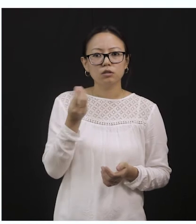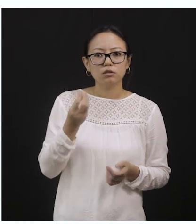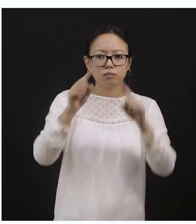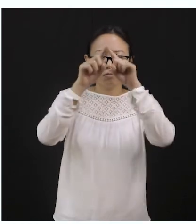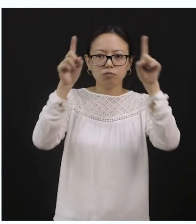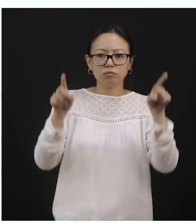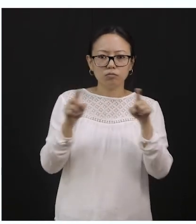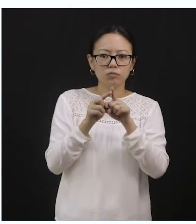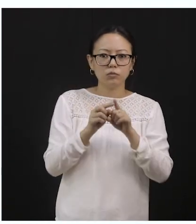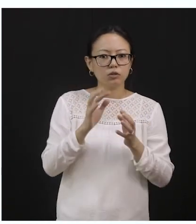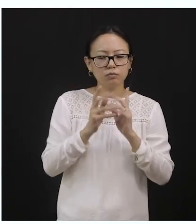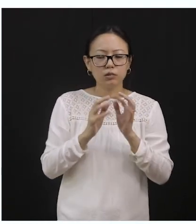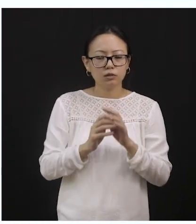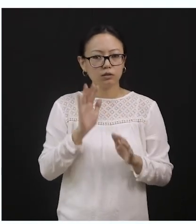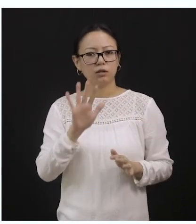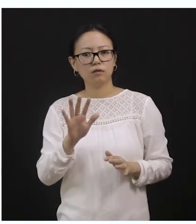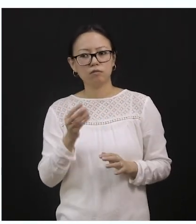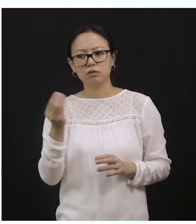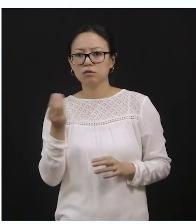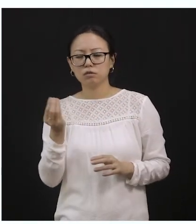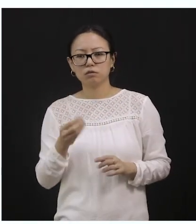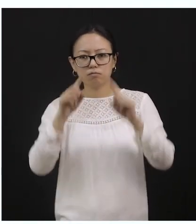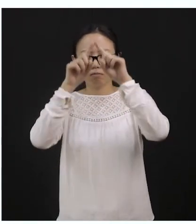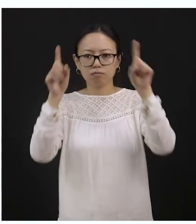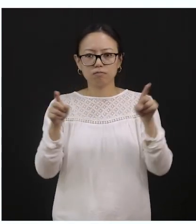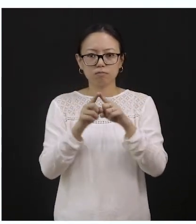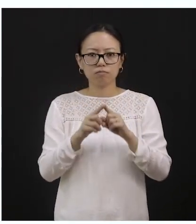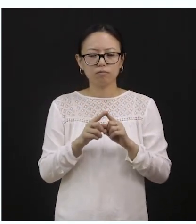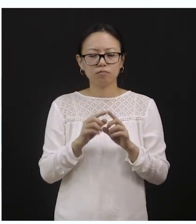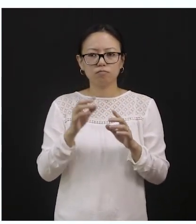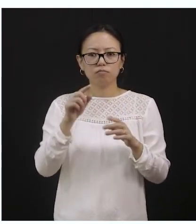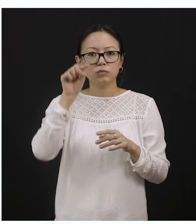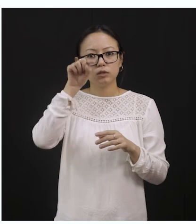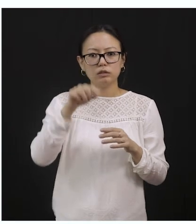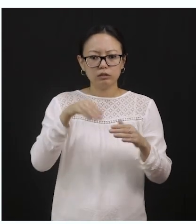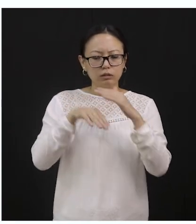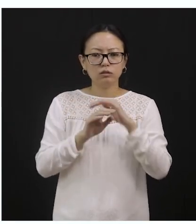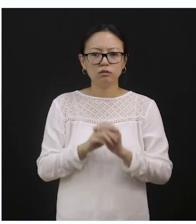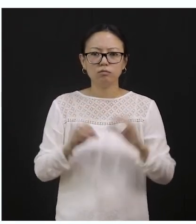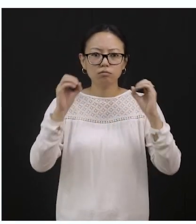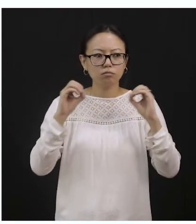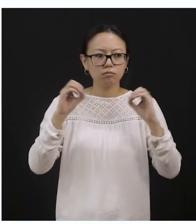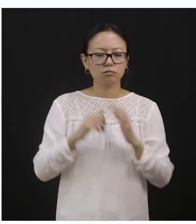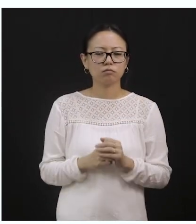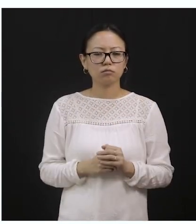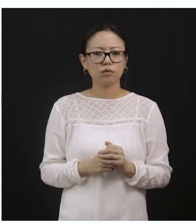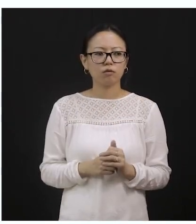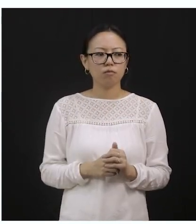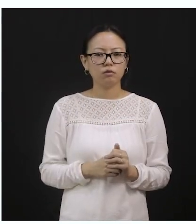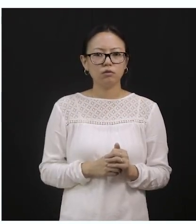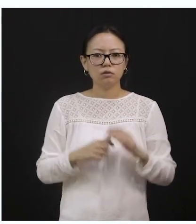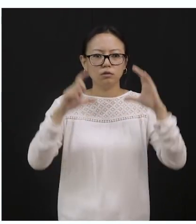your observation power. So I've given you a hint, and that is R, H, and again